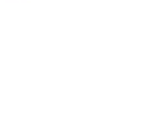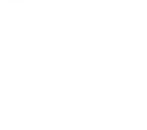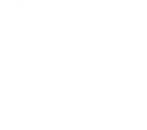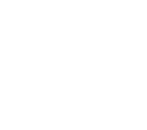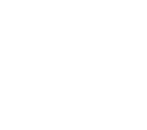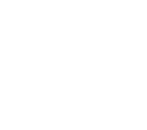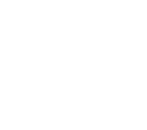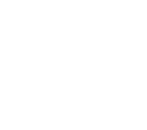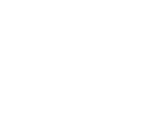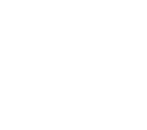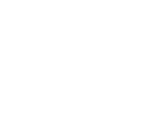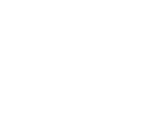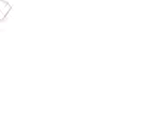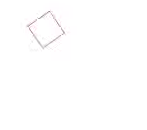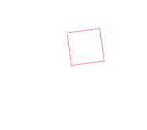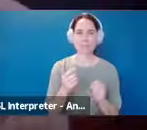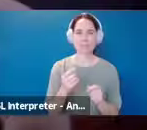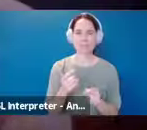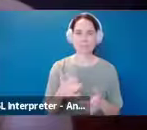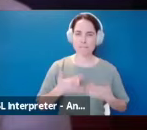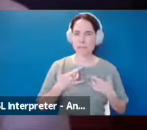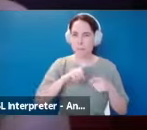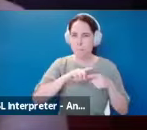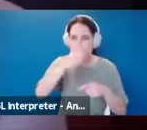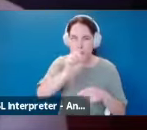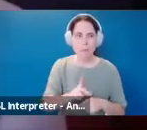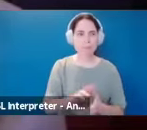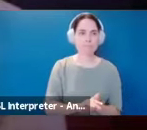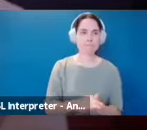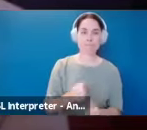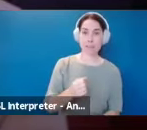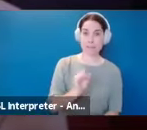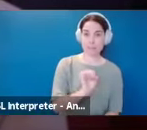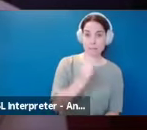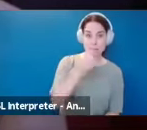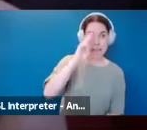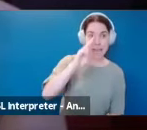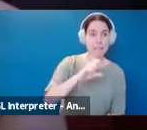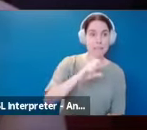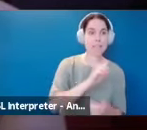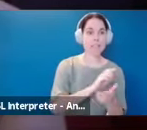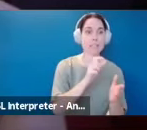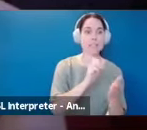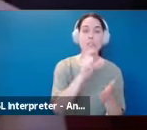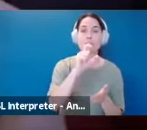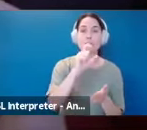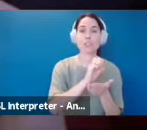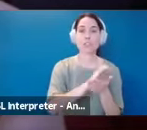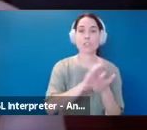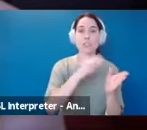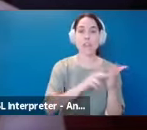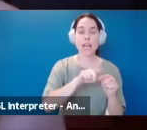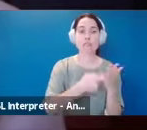Welcome to everybody who's joining us today. My name is Chandradasa. Welcome. I am the Director of the Buddhist Centre Online and we are hosting